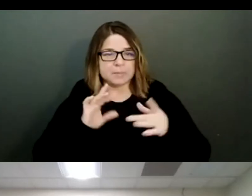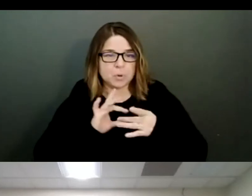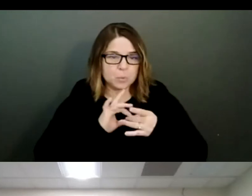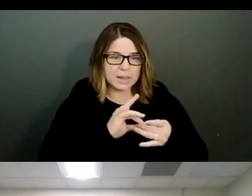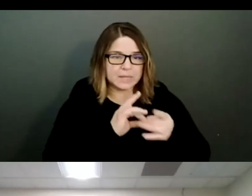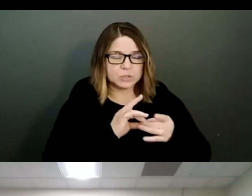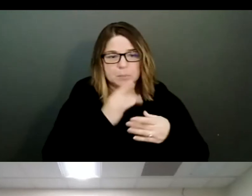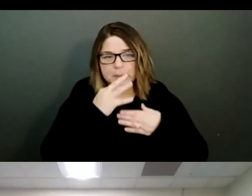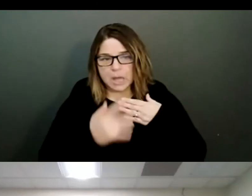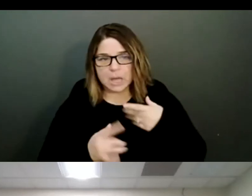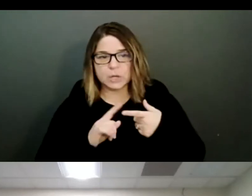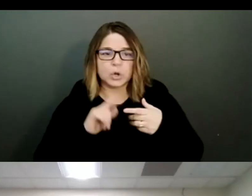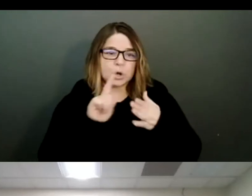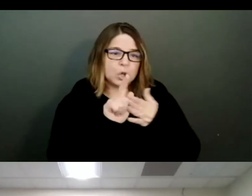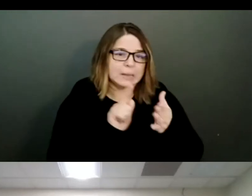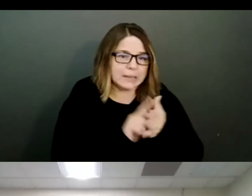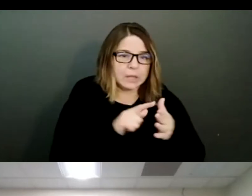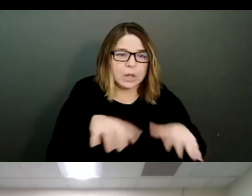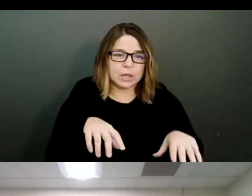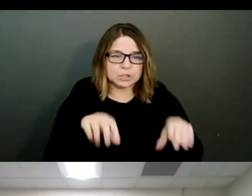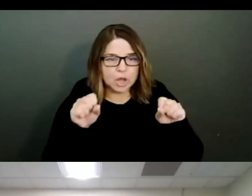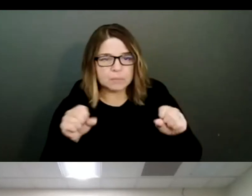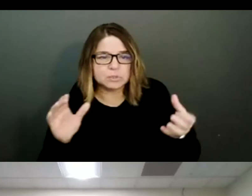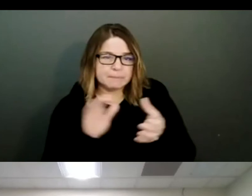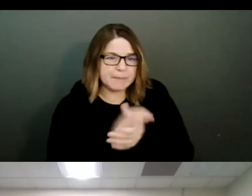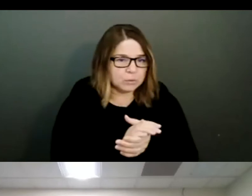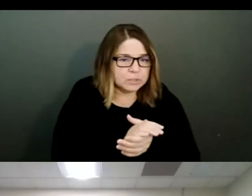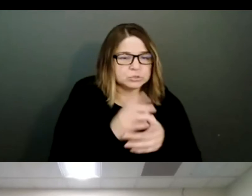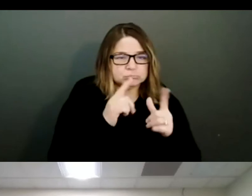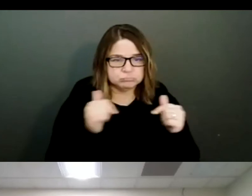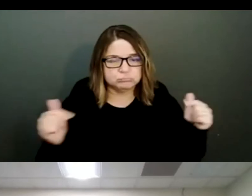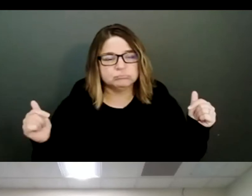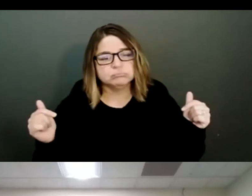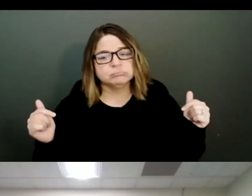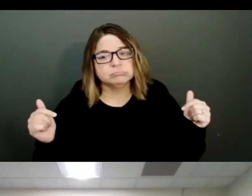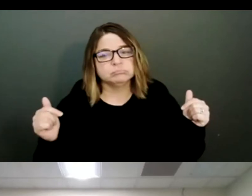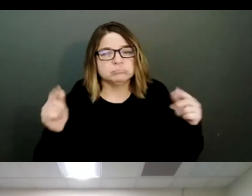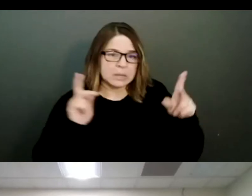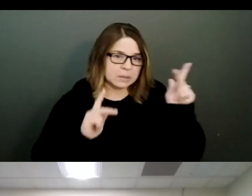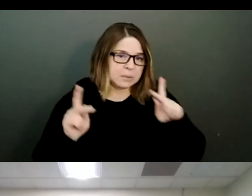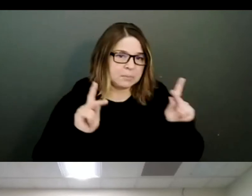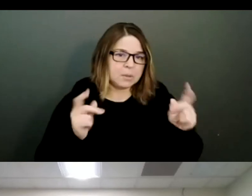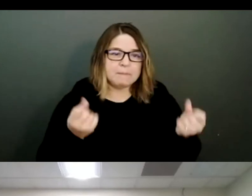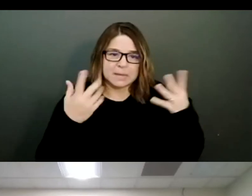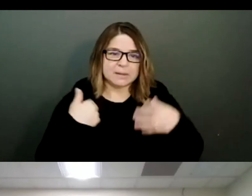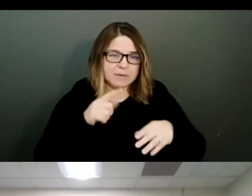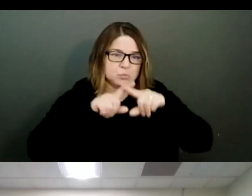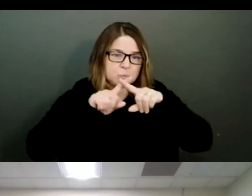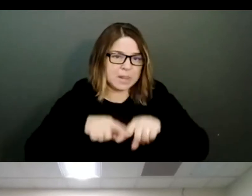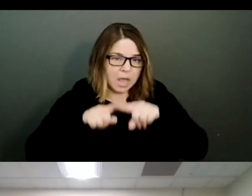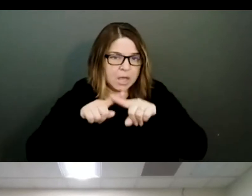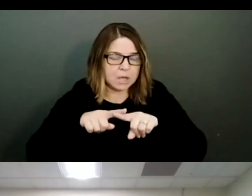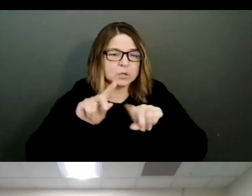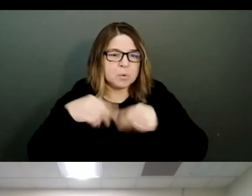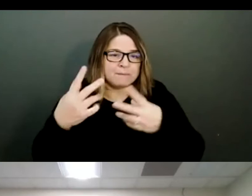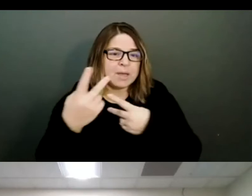of blood or legally through marriage or other means. And these are the people that many of us rely on to provide caregiving